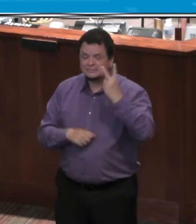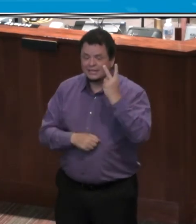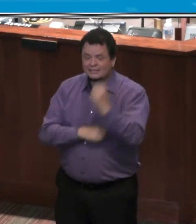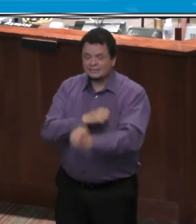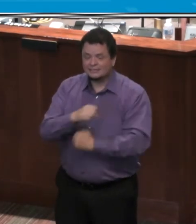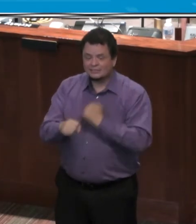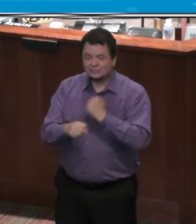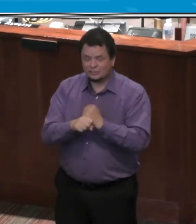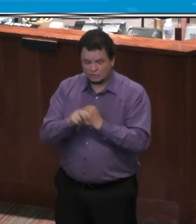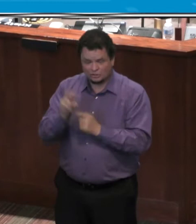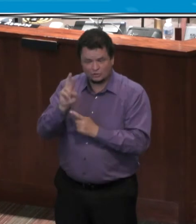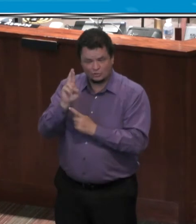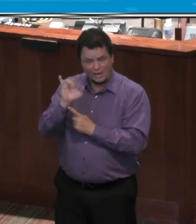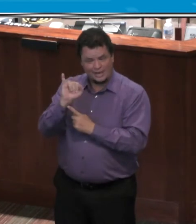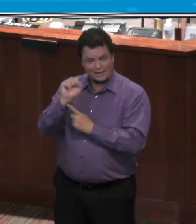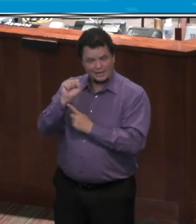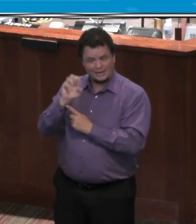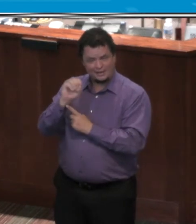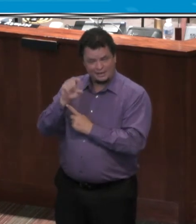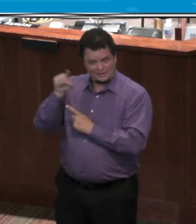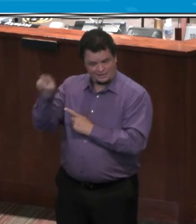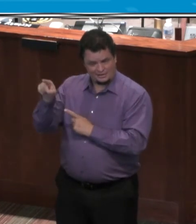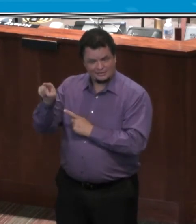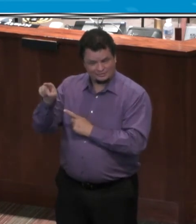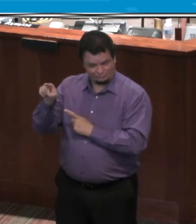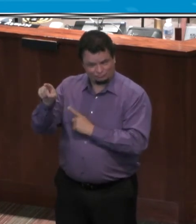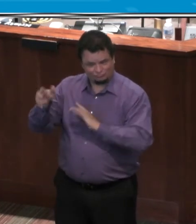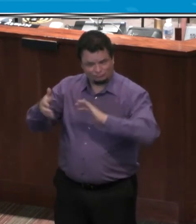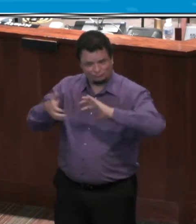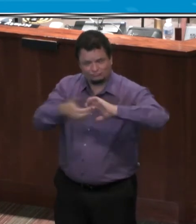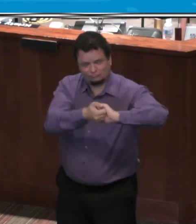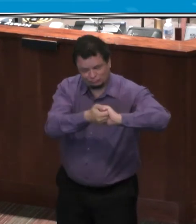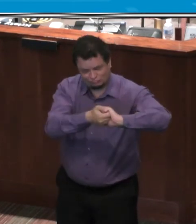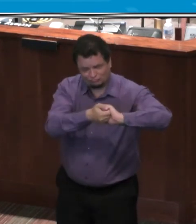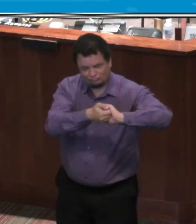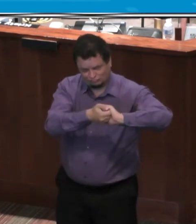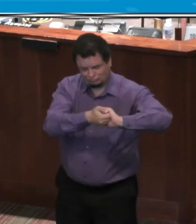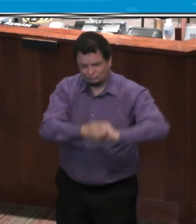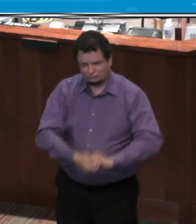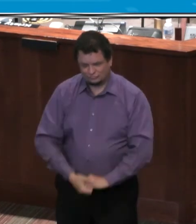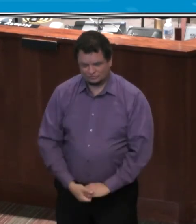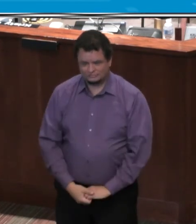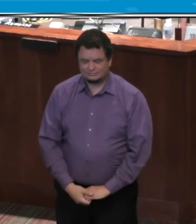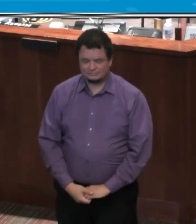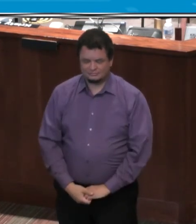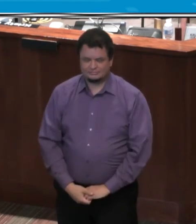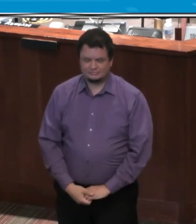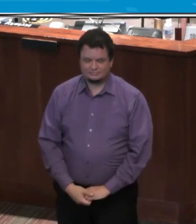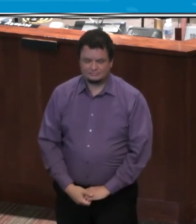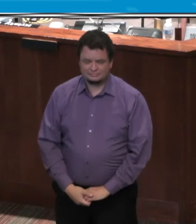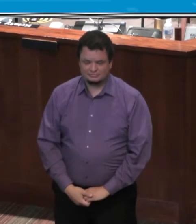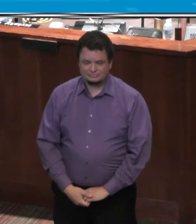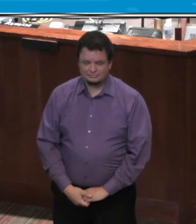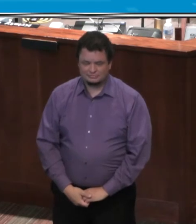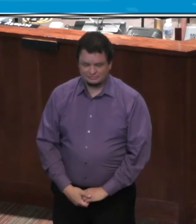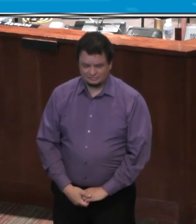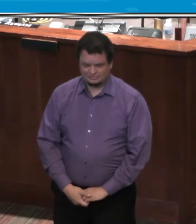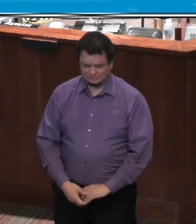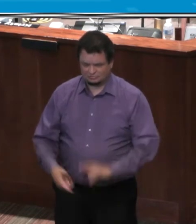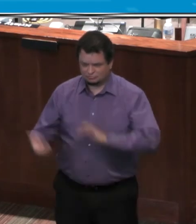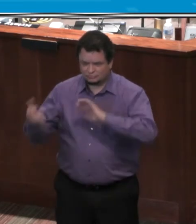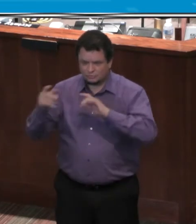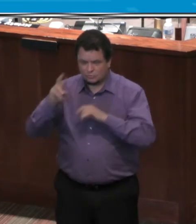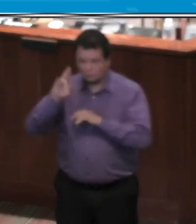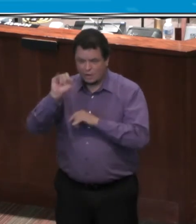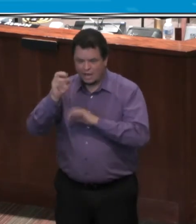at Mission Trace Center. And that's when the county health was having vaccines, and we were giving away backpacks. The